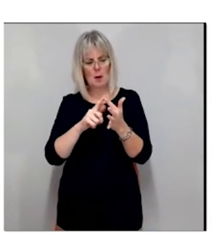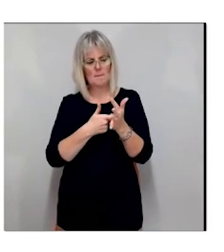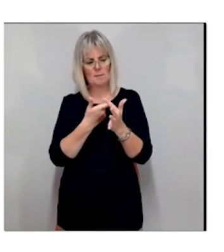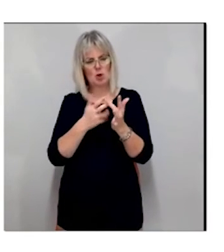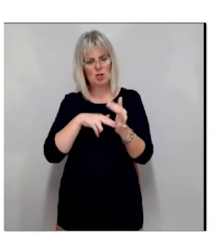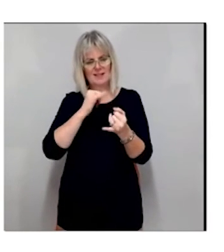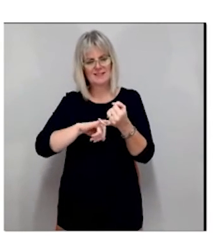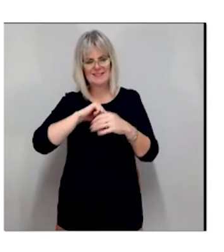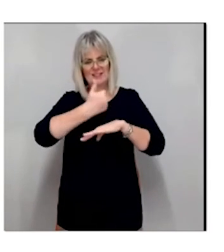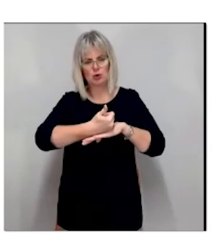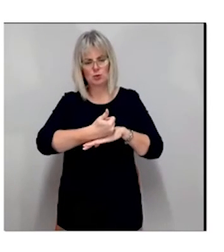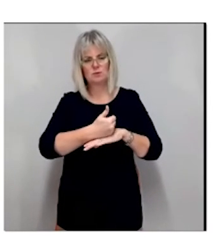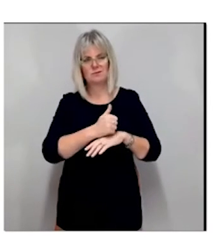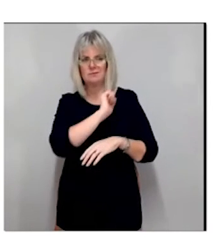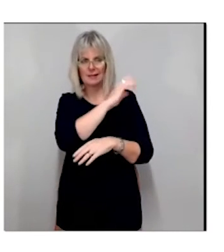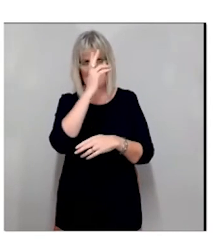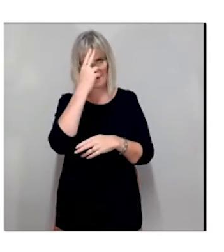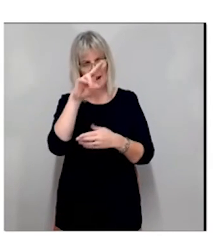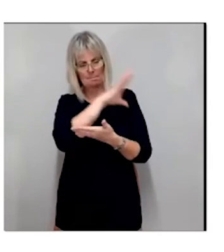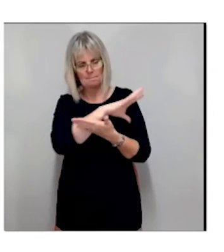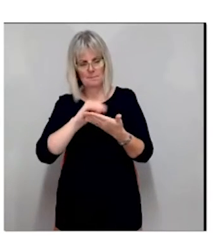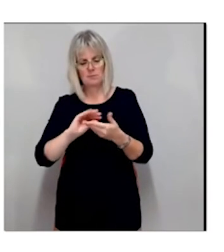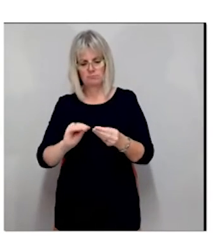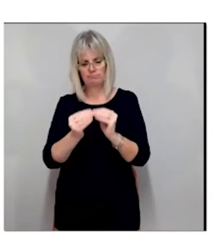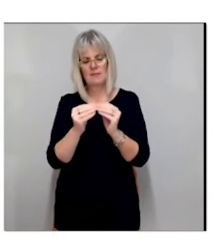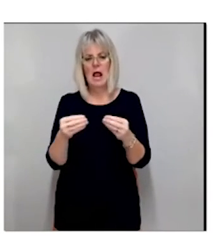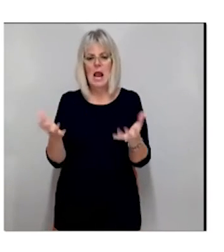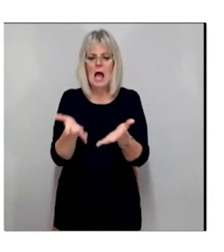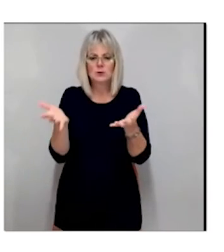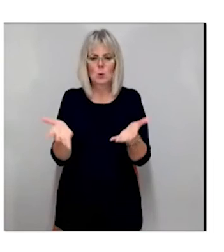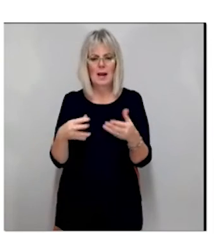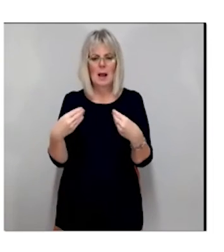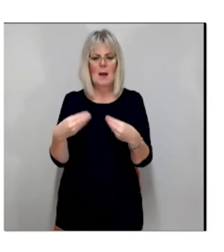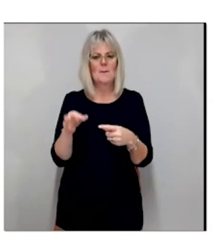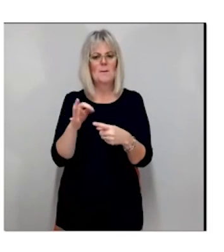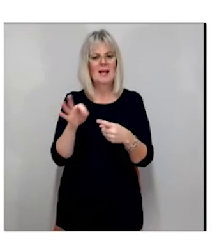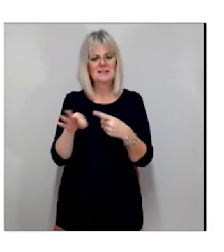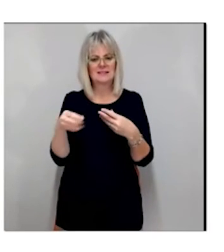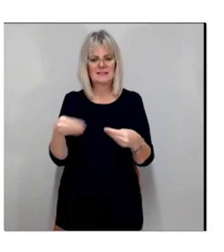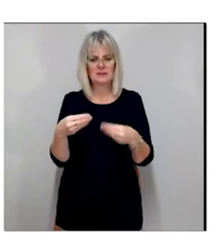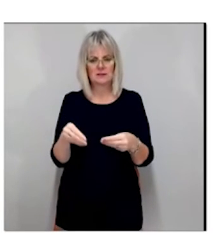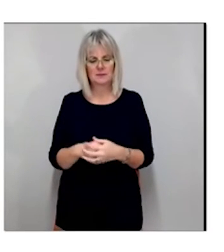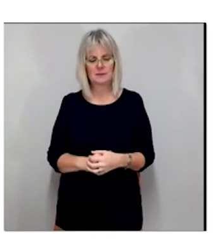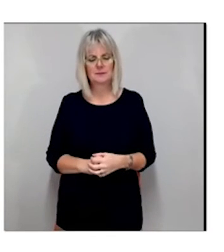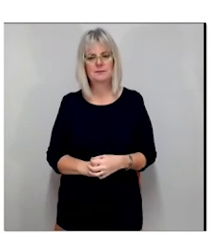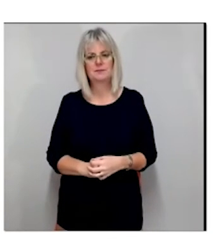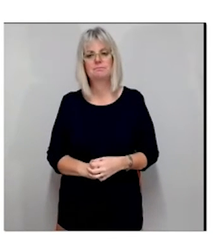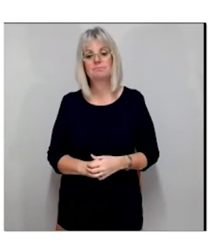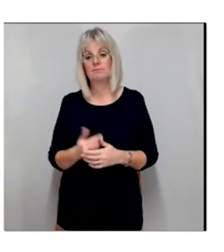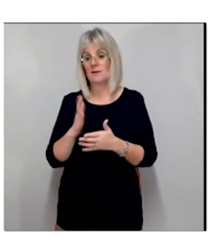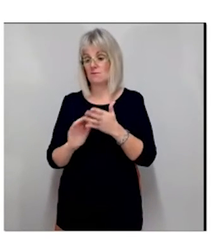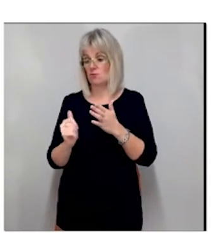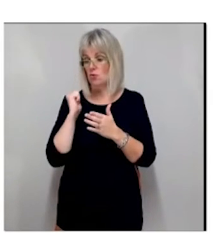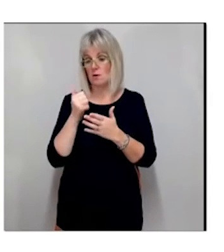more lightweight, mainly plastic version. Since the 1980s, attempts have been made to introduce